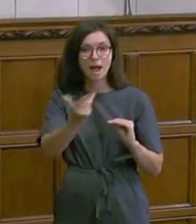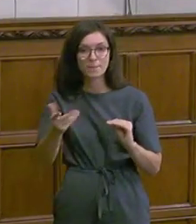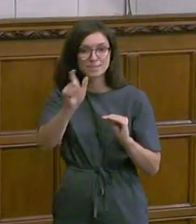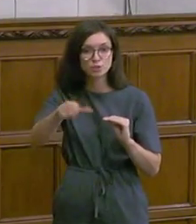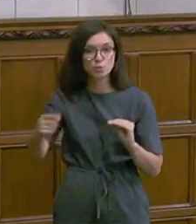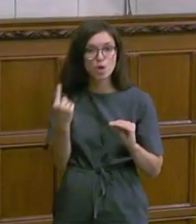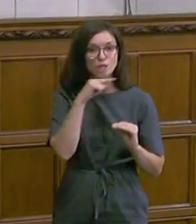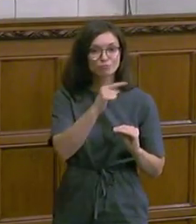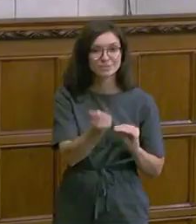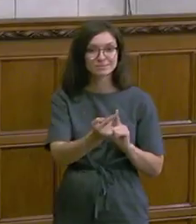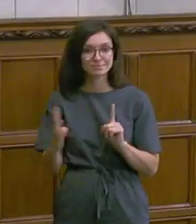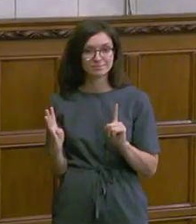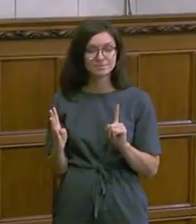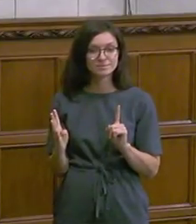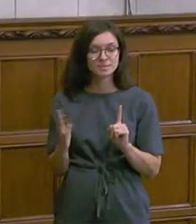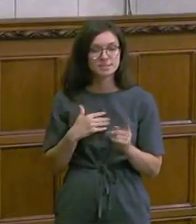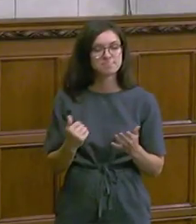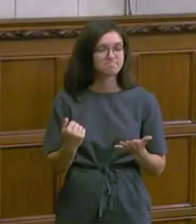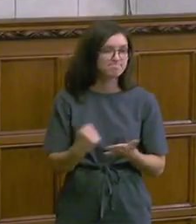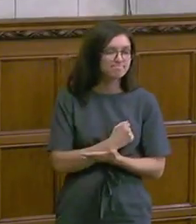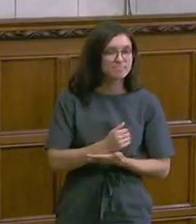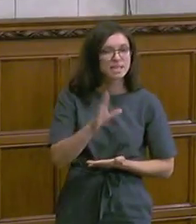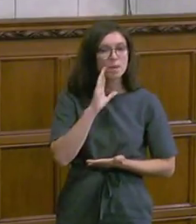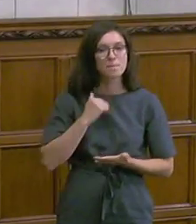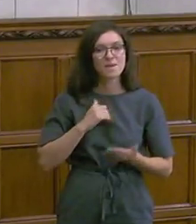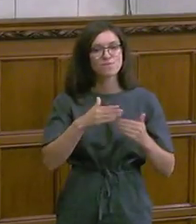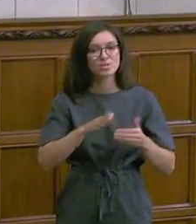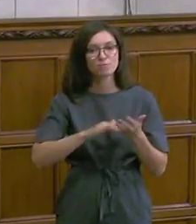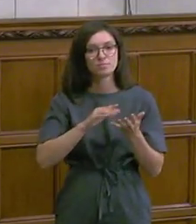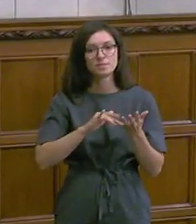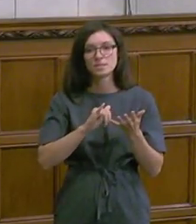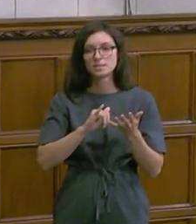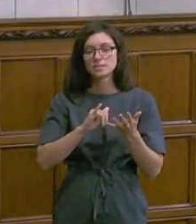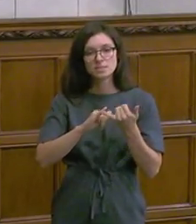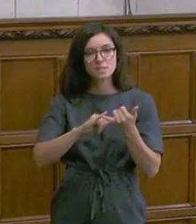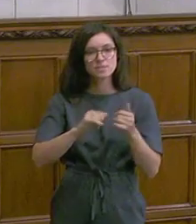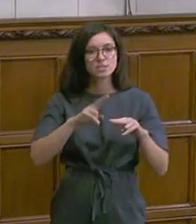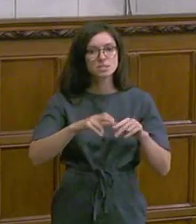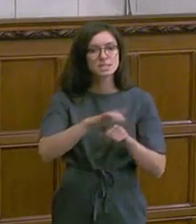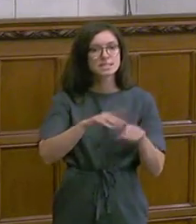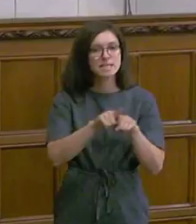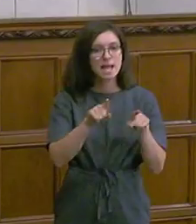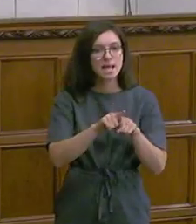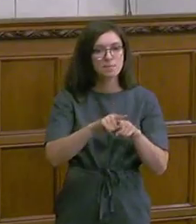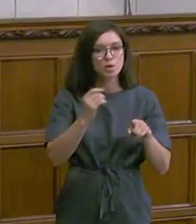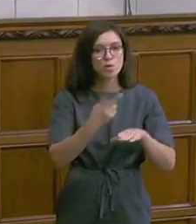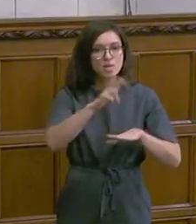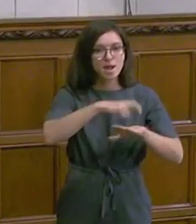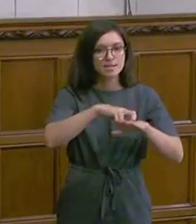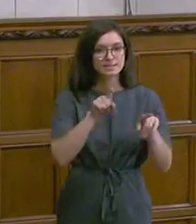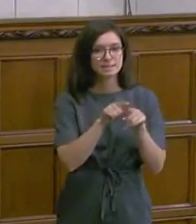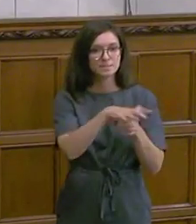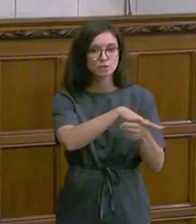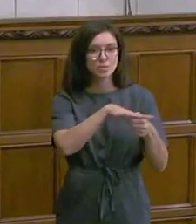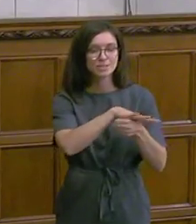hear from my honourable friend from Strangford that this scarcity of teachers is the same in Northern Ireland. And I would like to say to him that